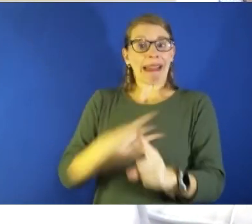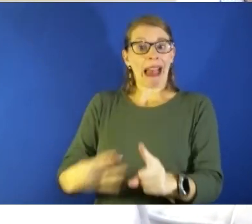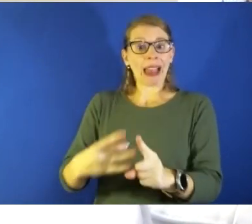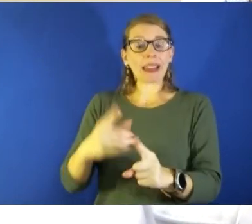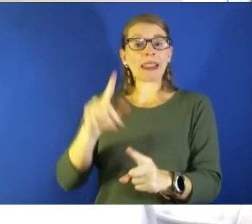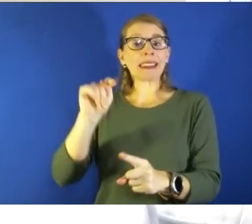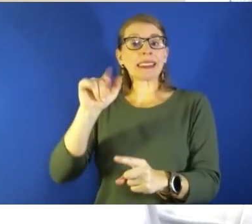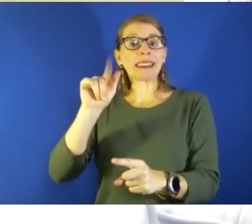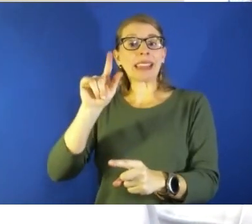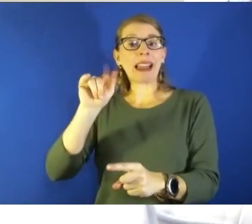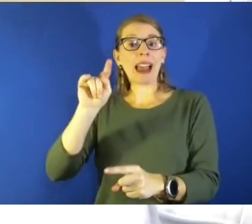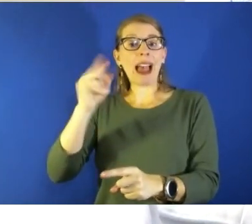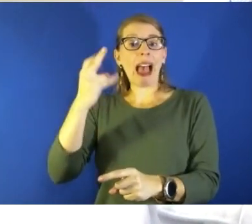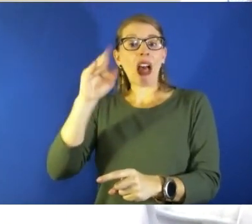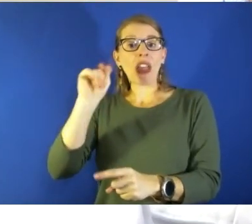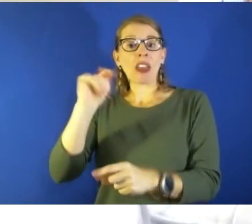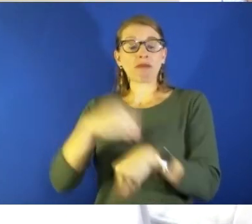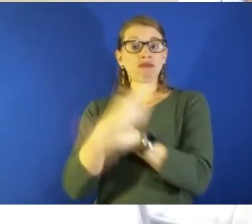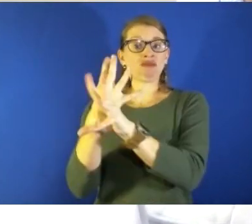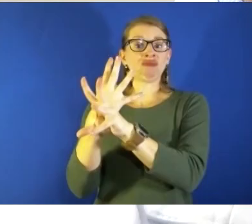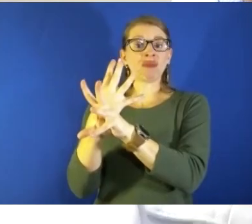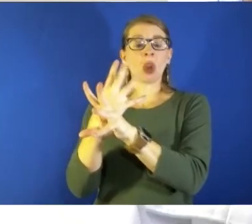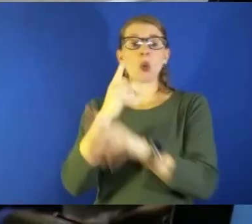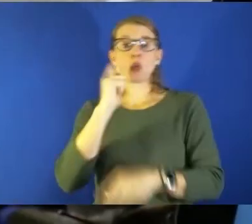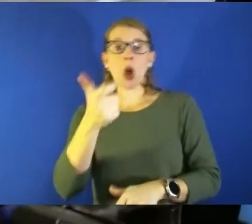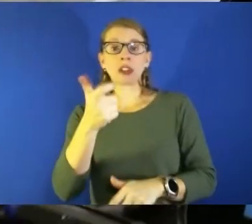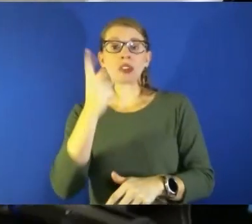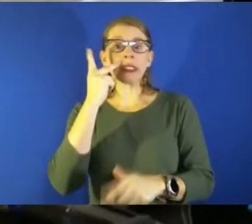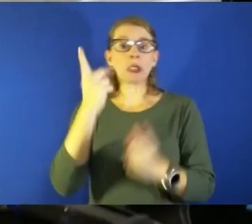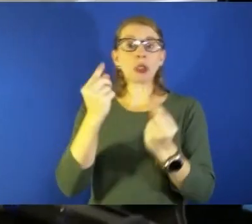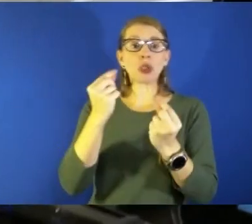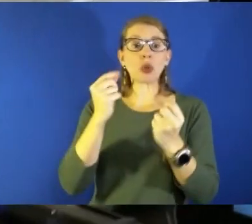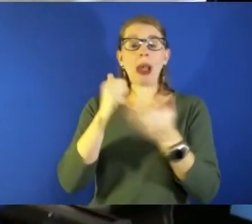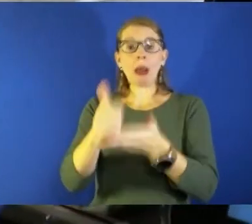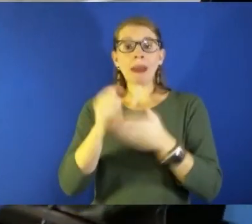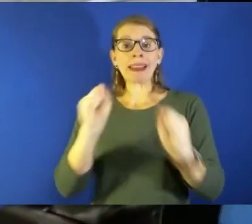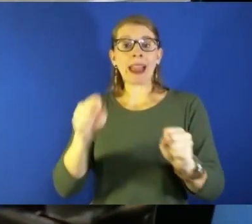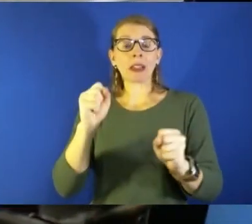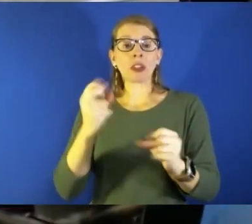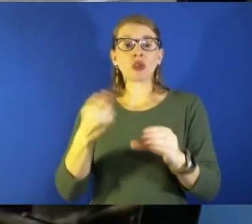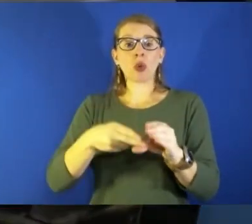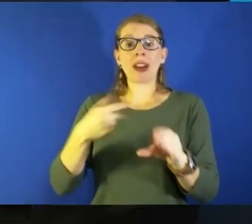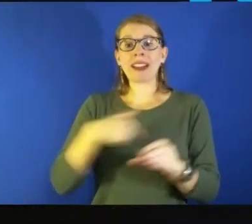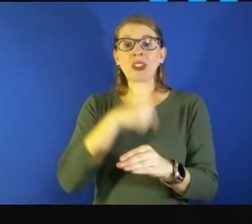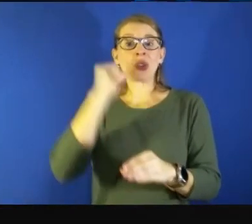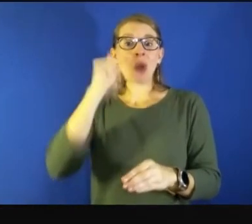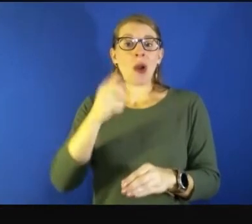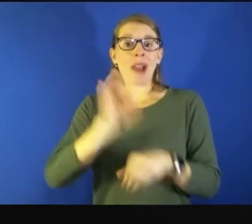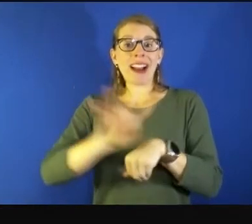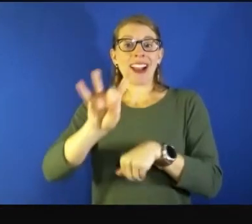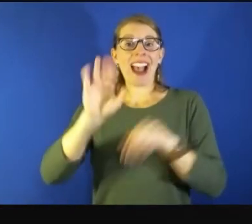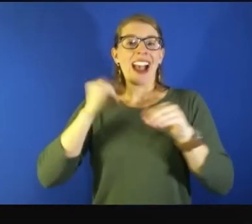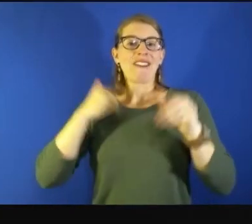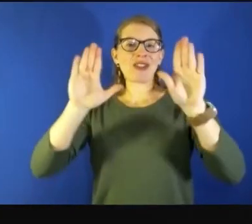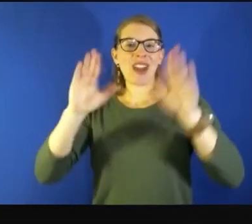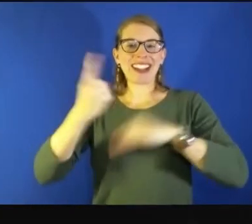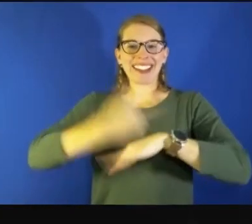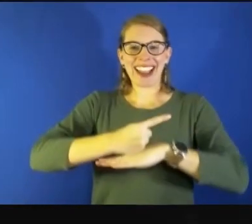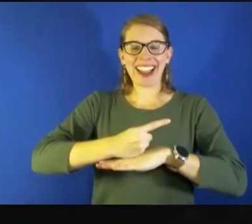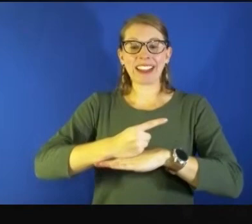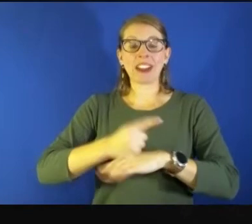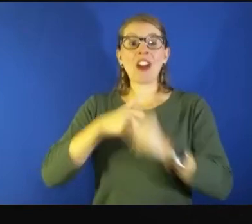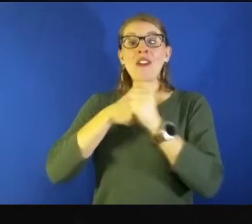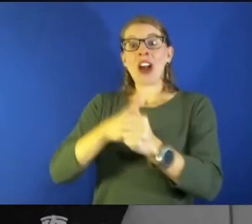virtually, then watch and find out what you can do to help. Join us tomorrow at 8 o'clock and have a great day. Subscribe to our Morning